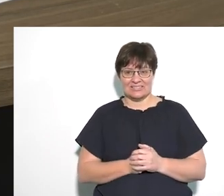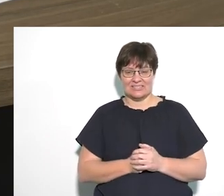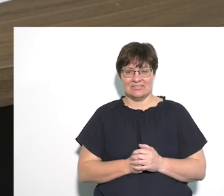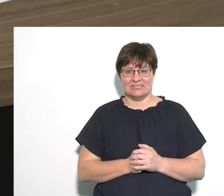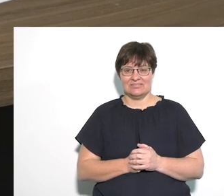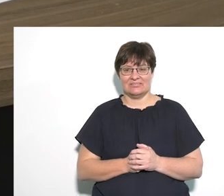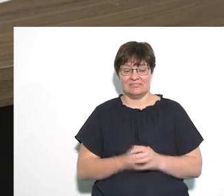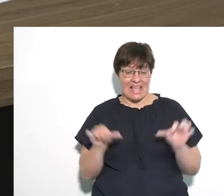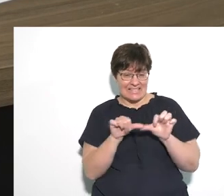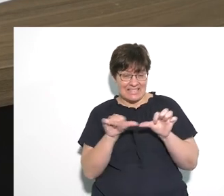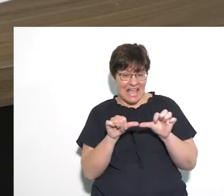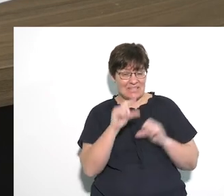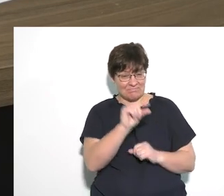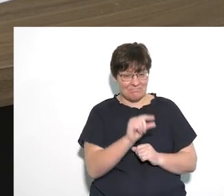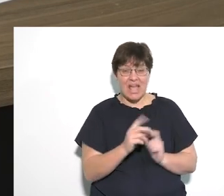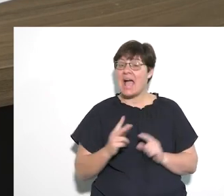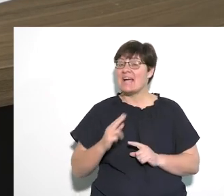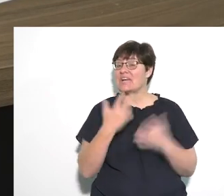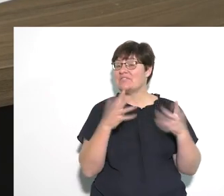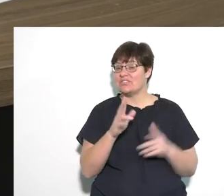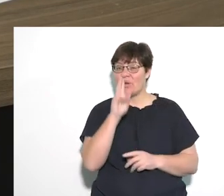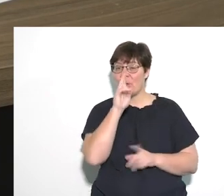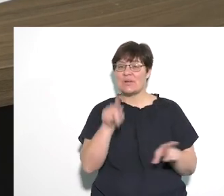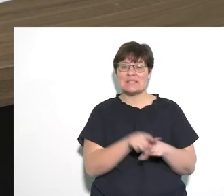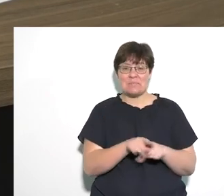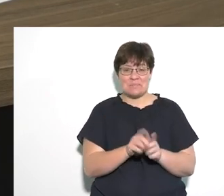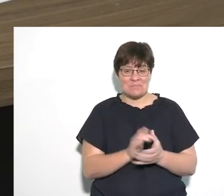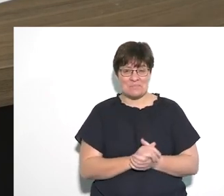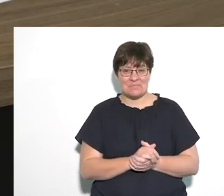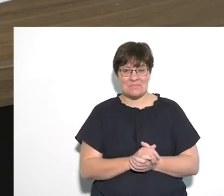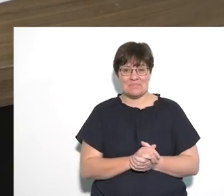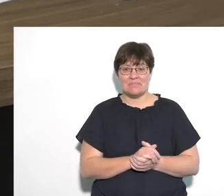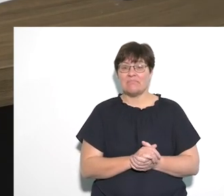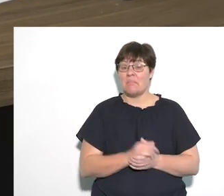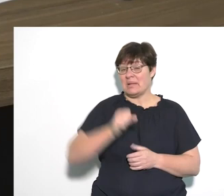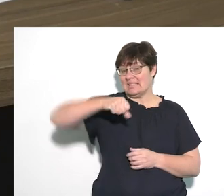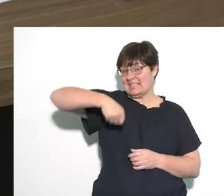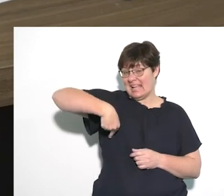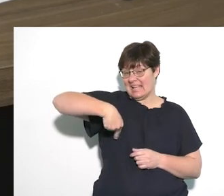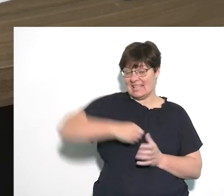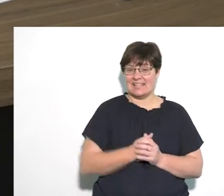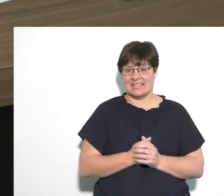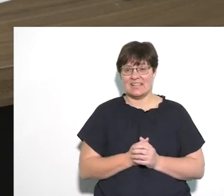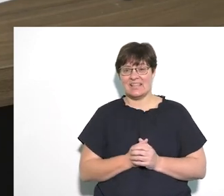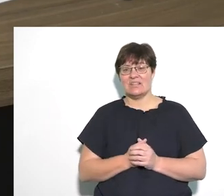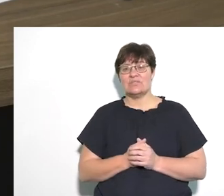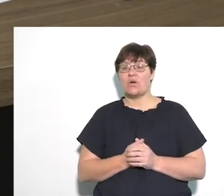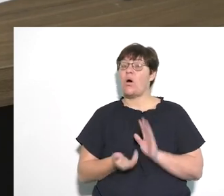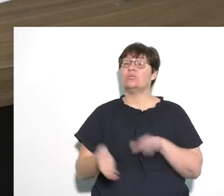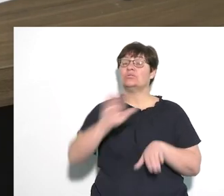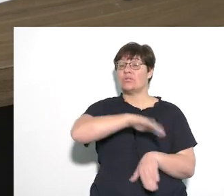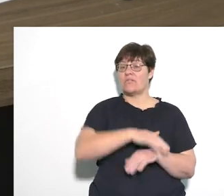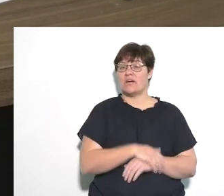that's about that size. And once you've cut it out, it would look like this. And that becomes my sting. So I turn